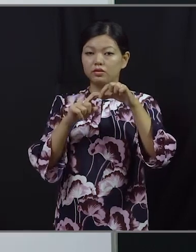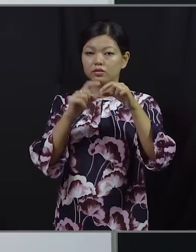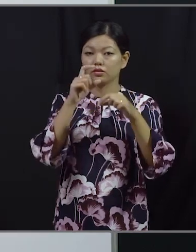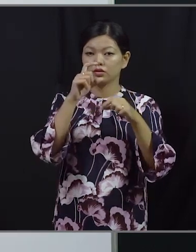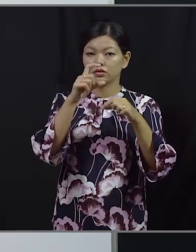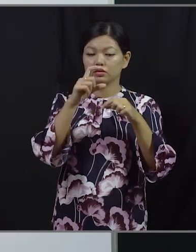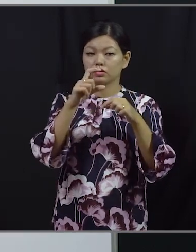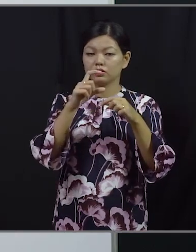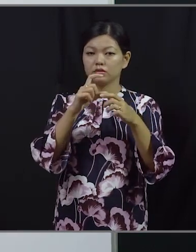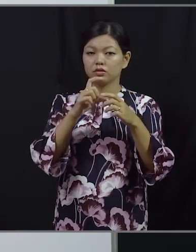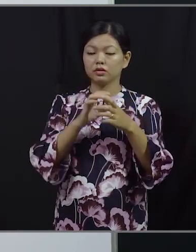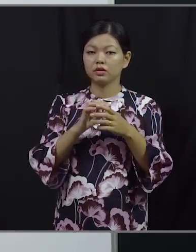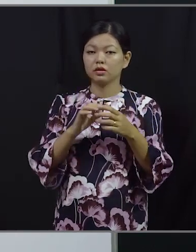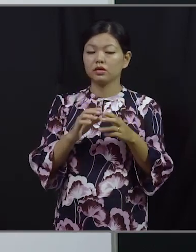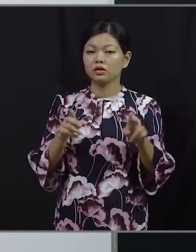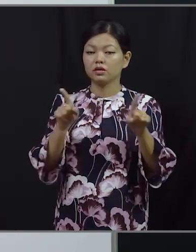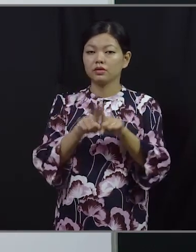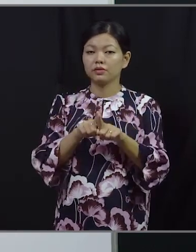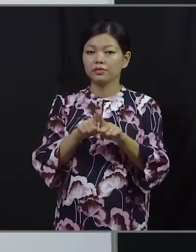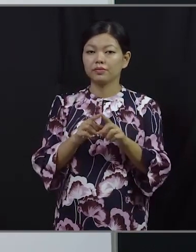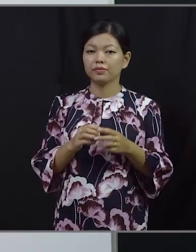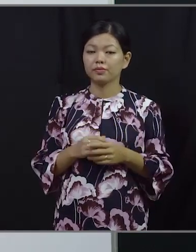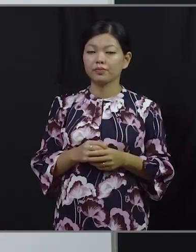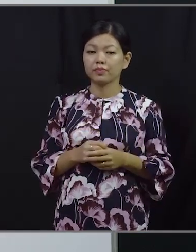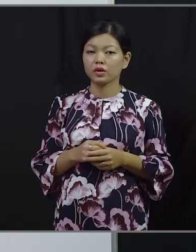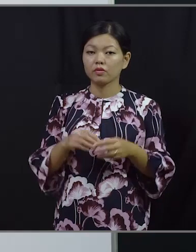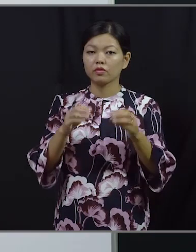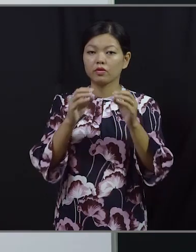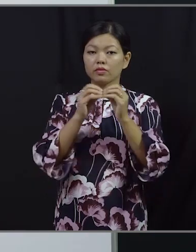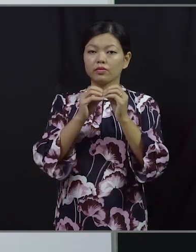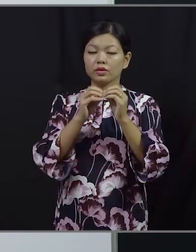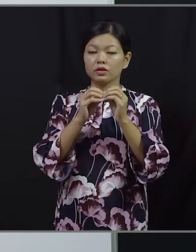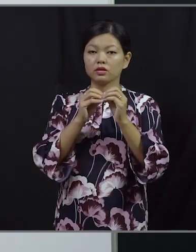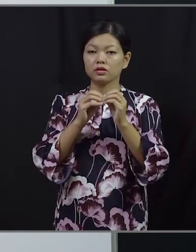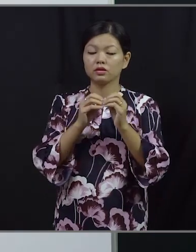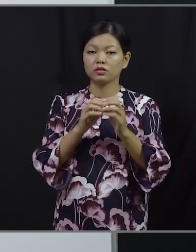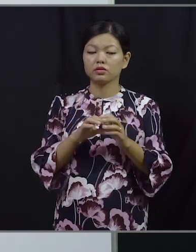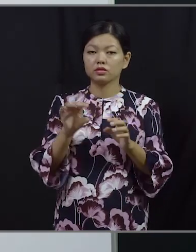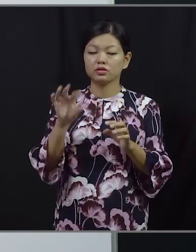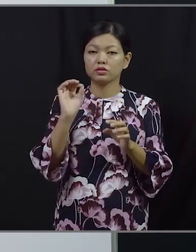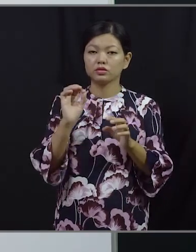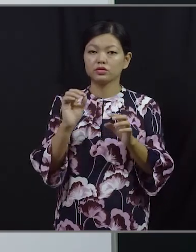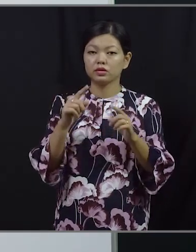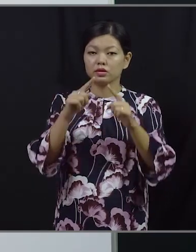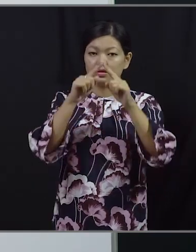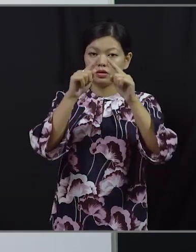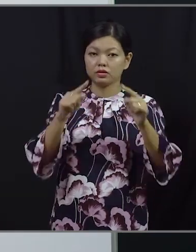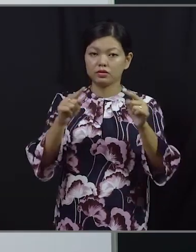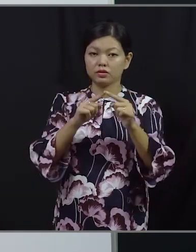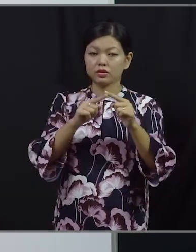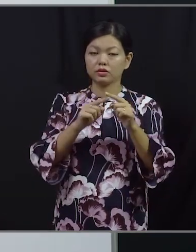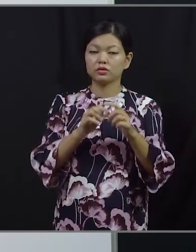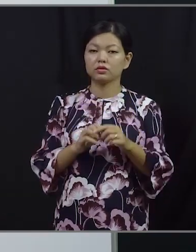ADQC. And for beta, we have considered the triangle